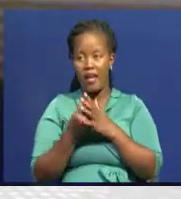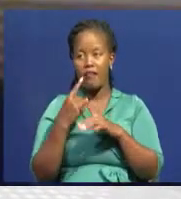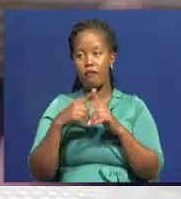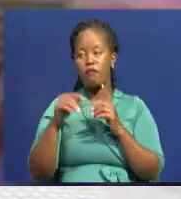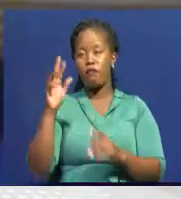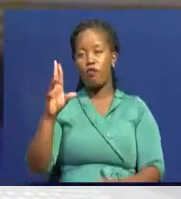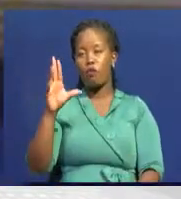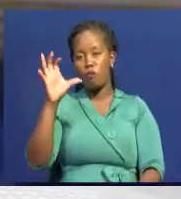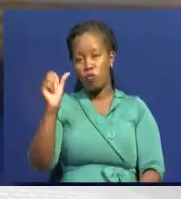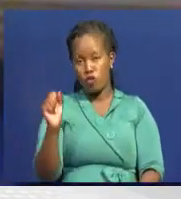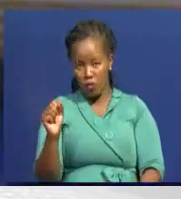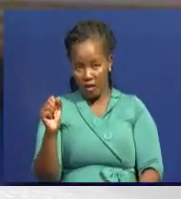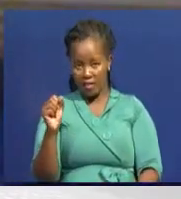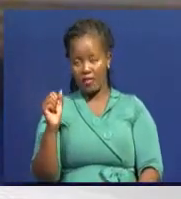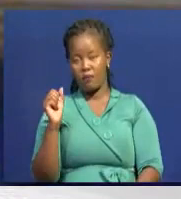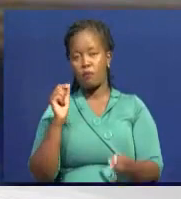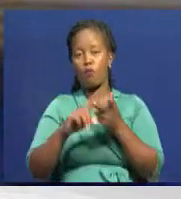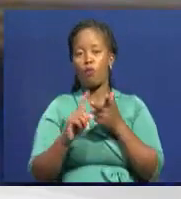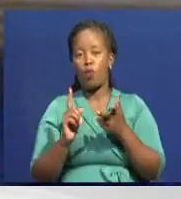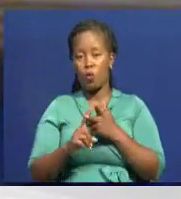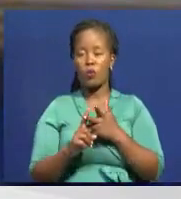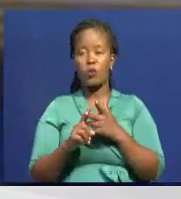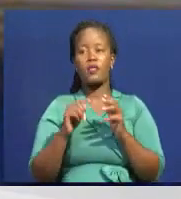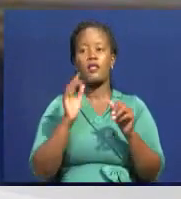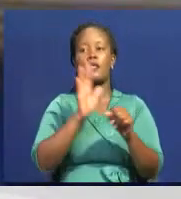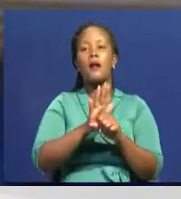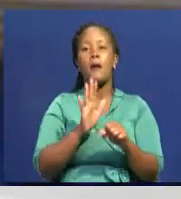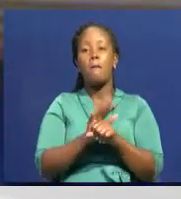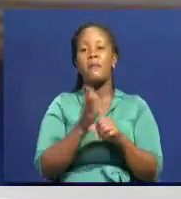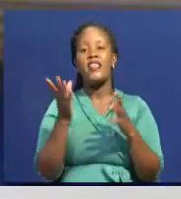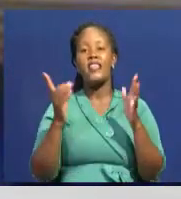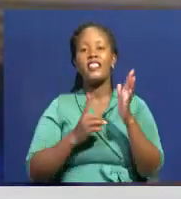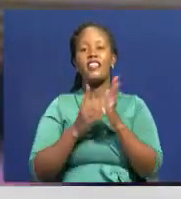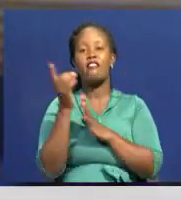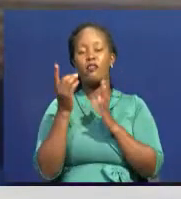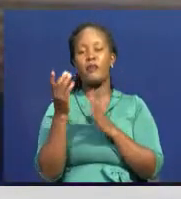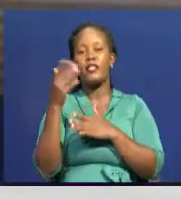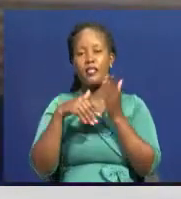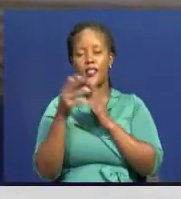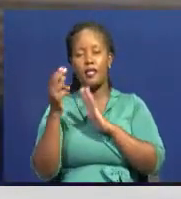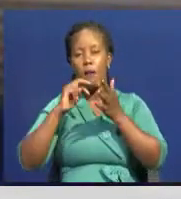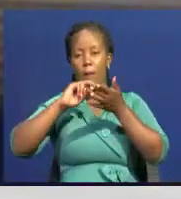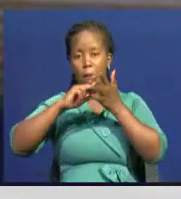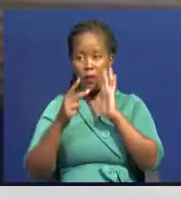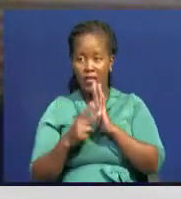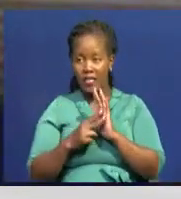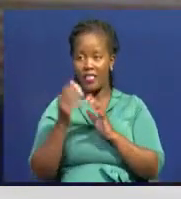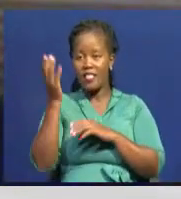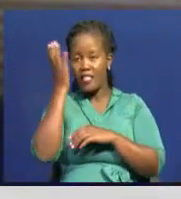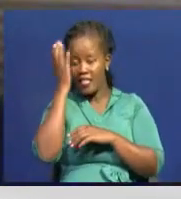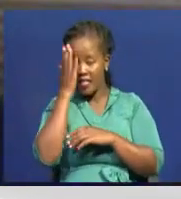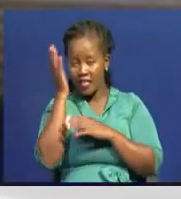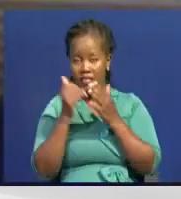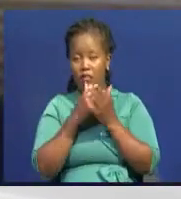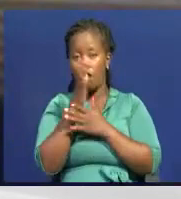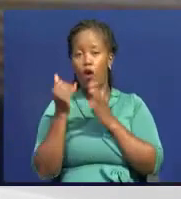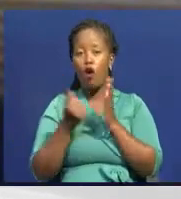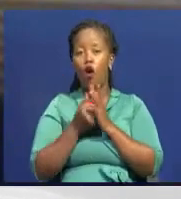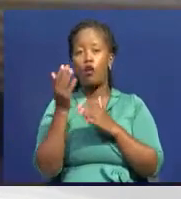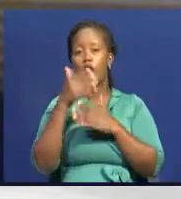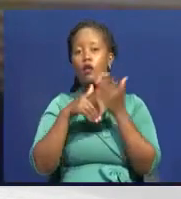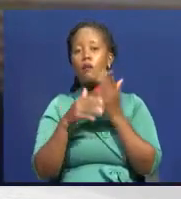If you look at a majority of the infrastructure in Israel, it's actually put together and built